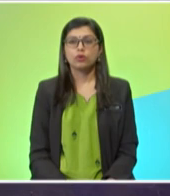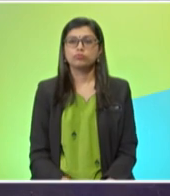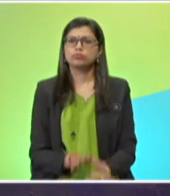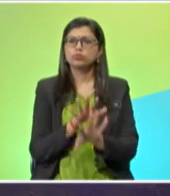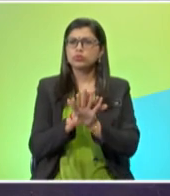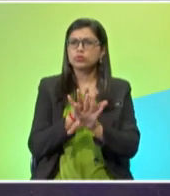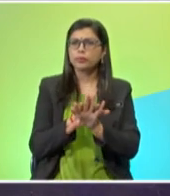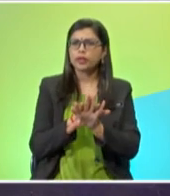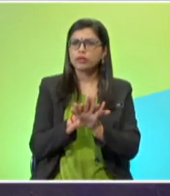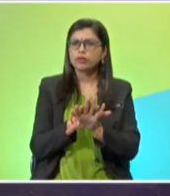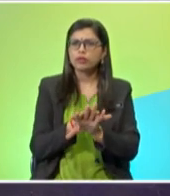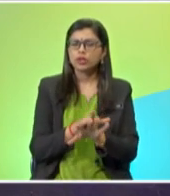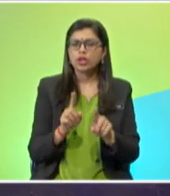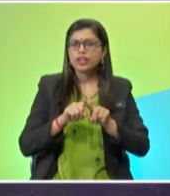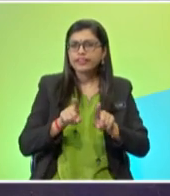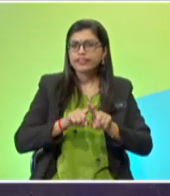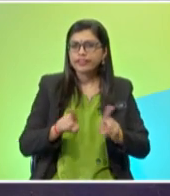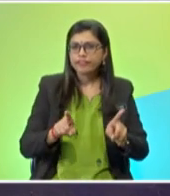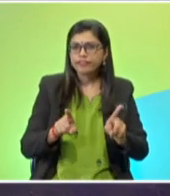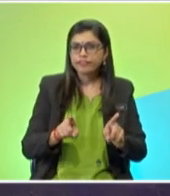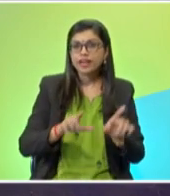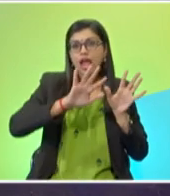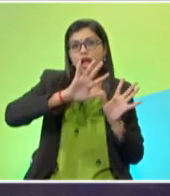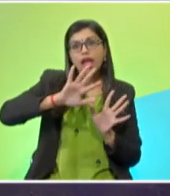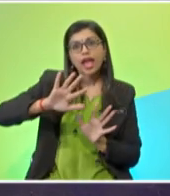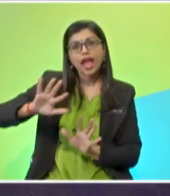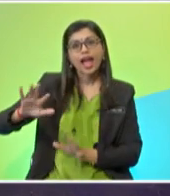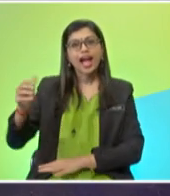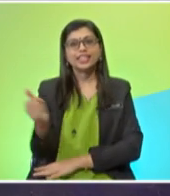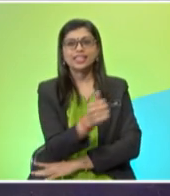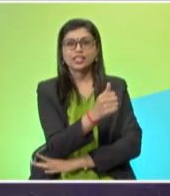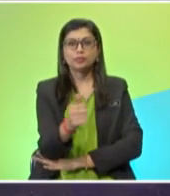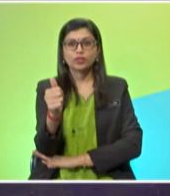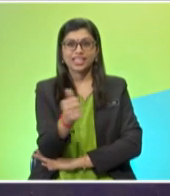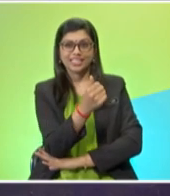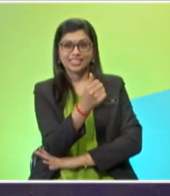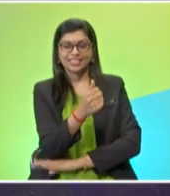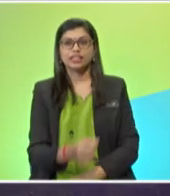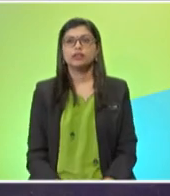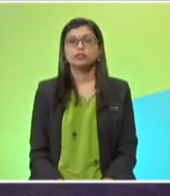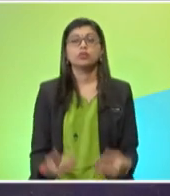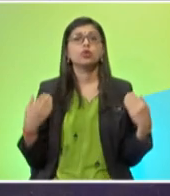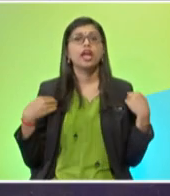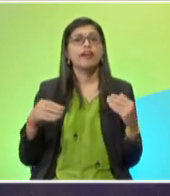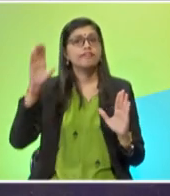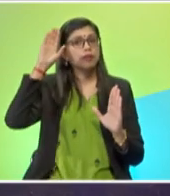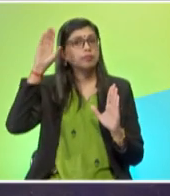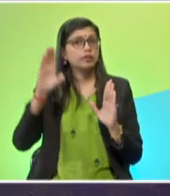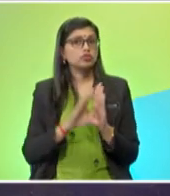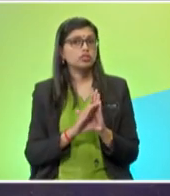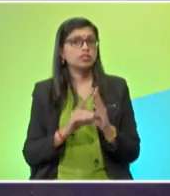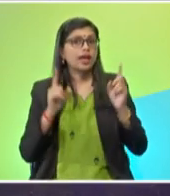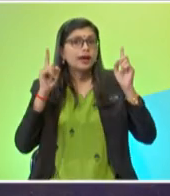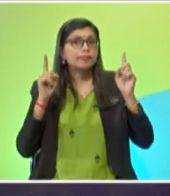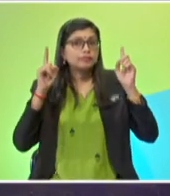so many types of air transportation that we're going to learn together. Yes, and yes. I think you can see from the pictures in front here all the